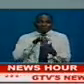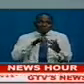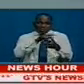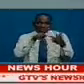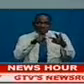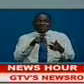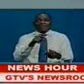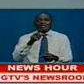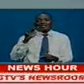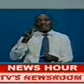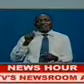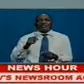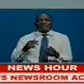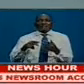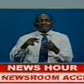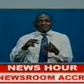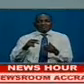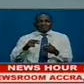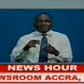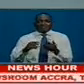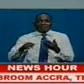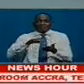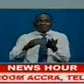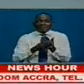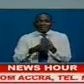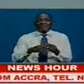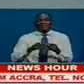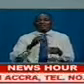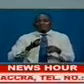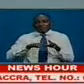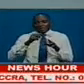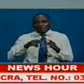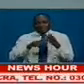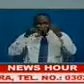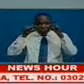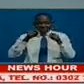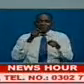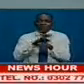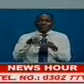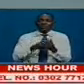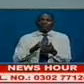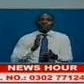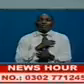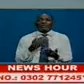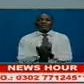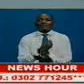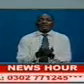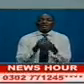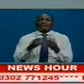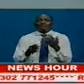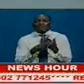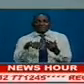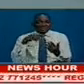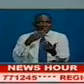chaired by the governor of the central bank, Dr. Ernest Yedu Addison. The Vice President charged the new board to assist the bank